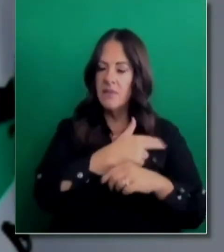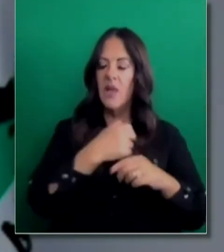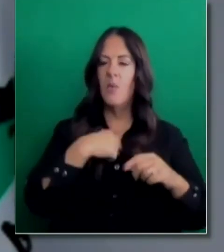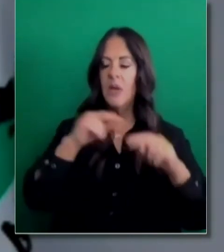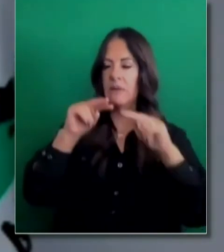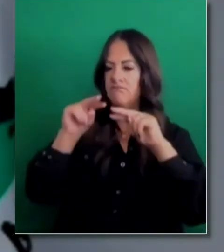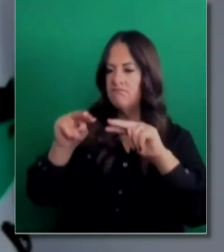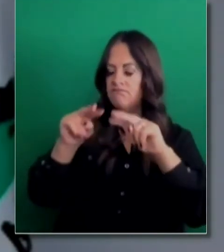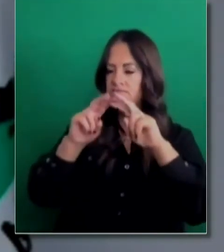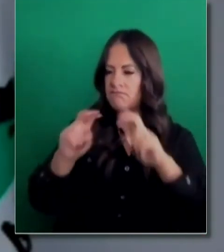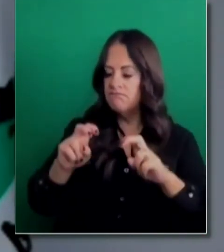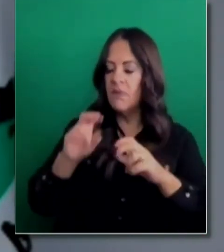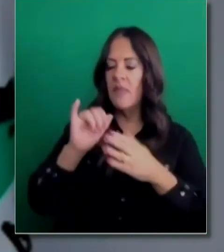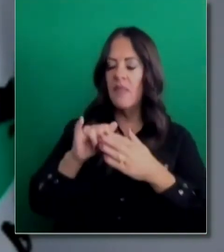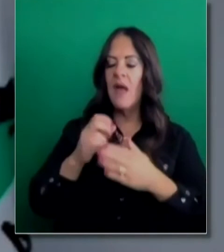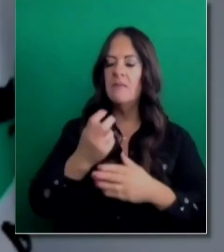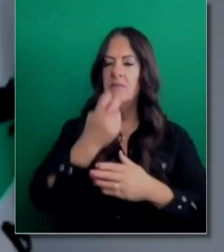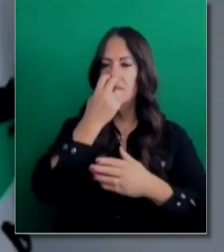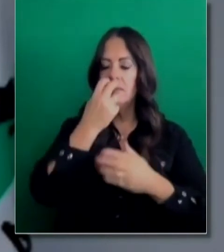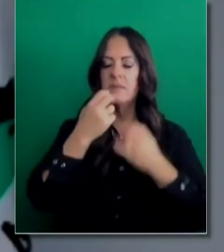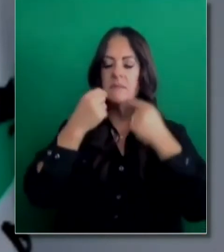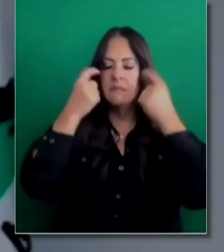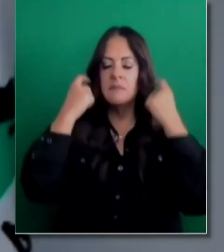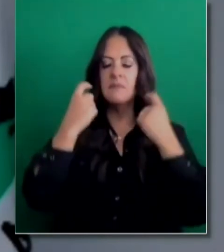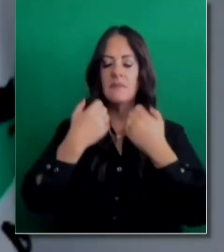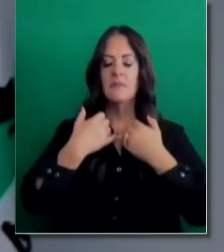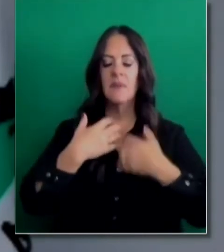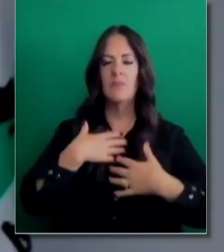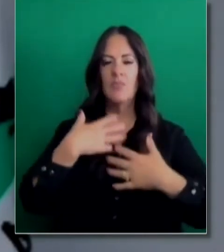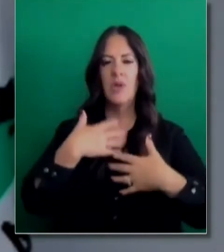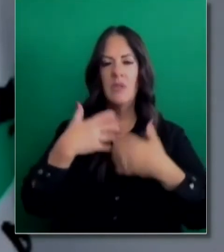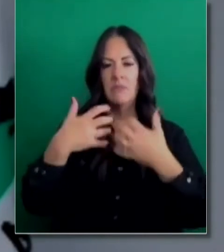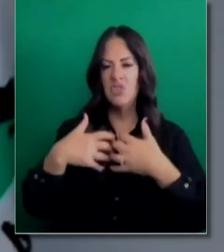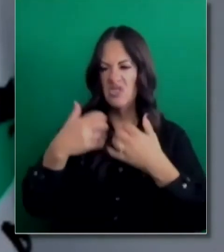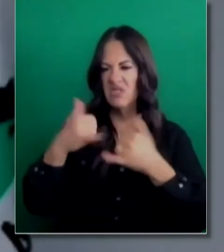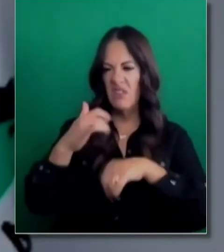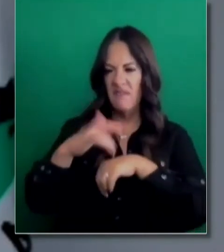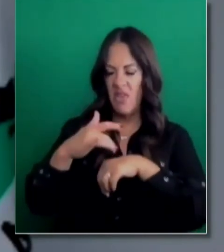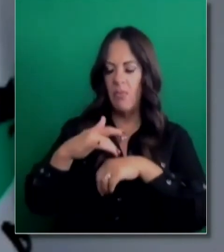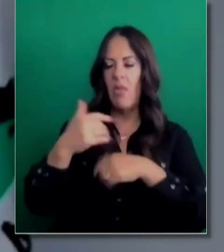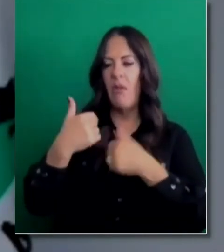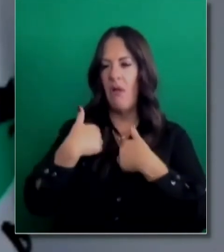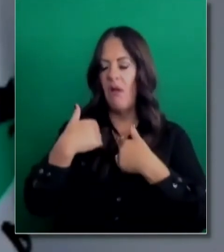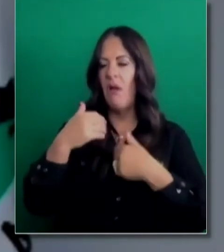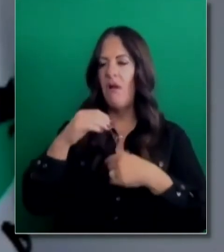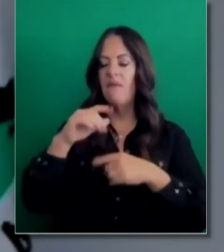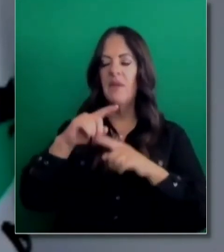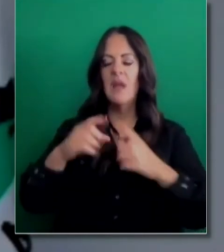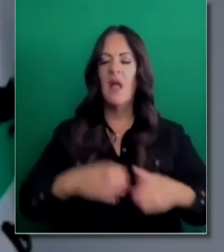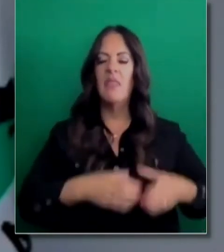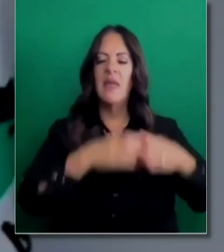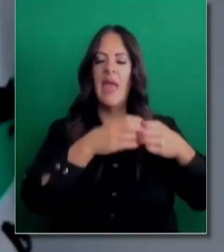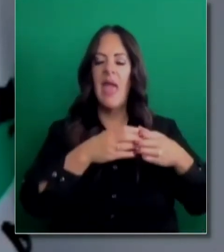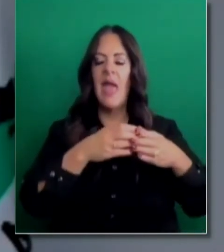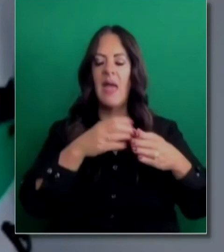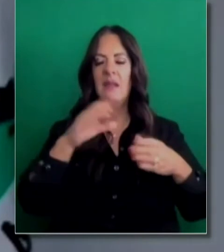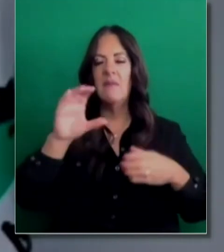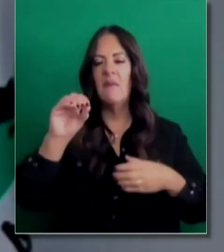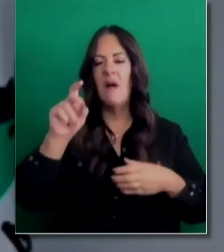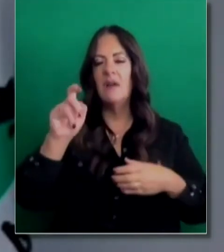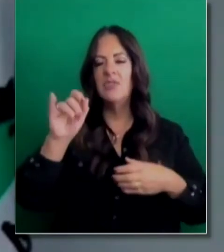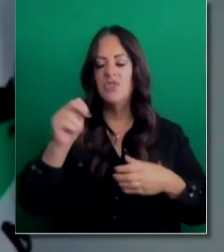that the 911 systems are robust and able to go to the places with capacity. That